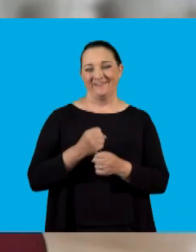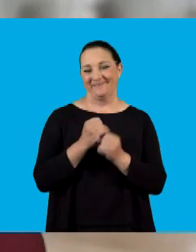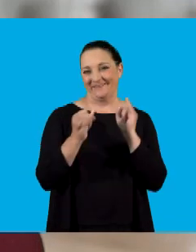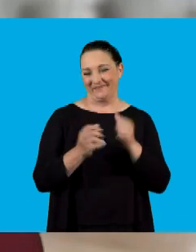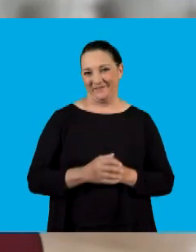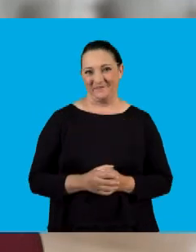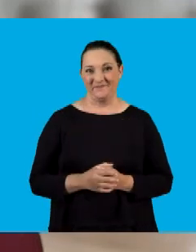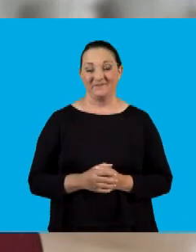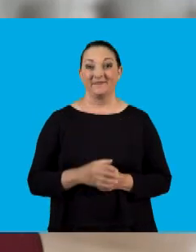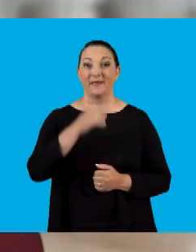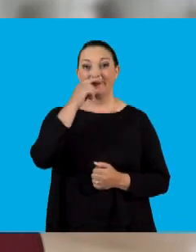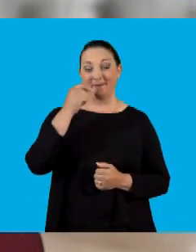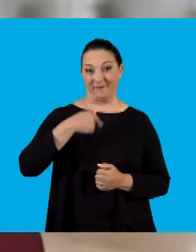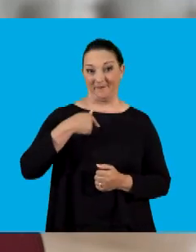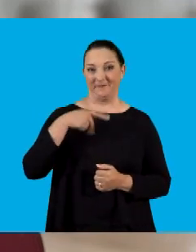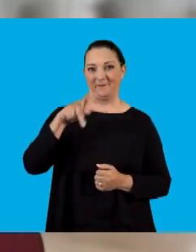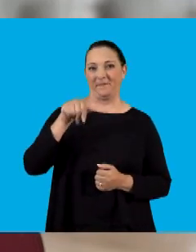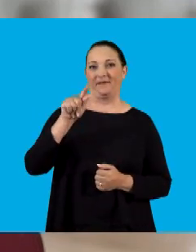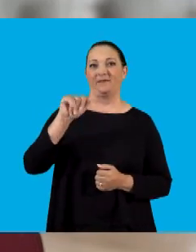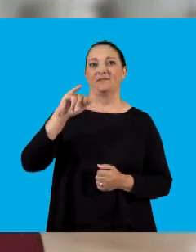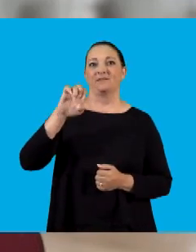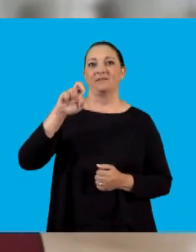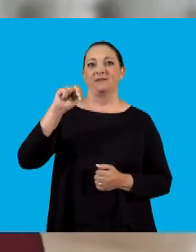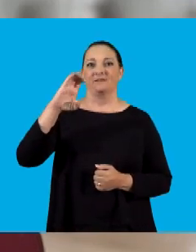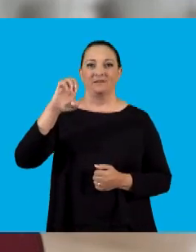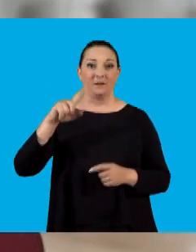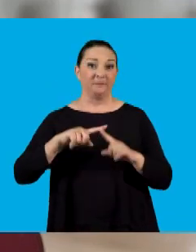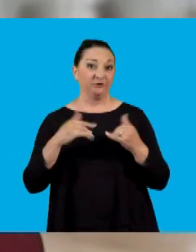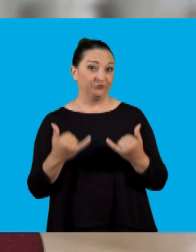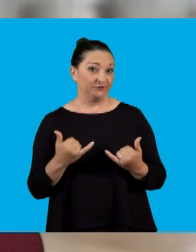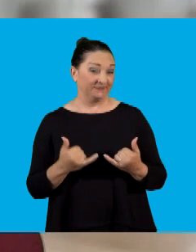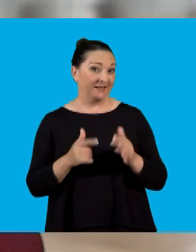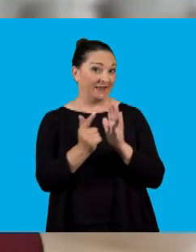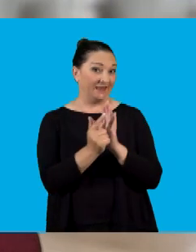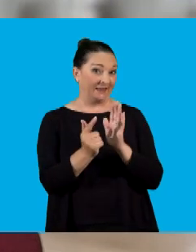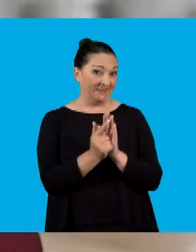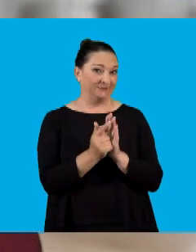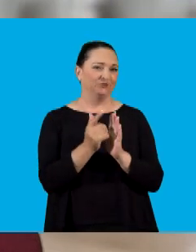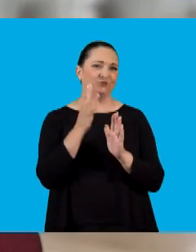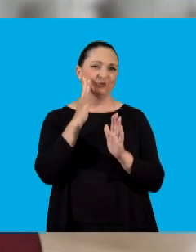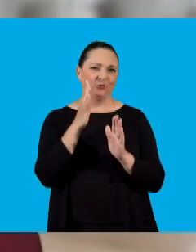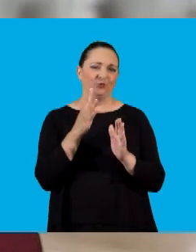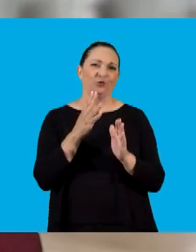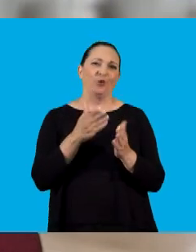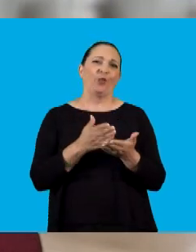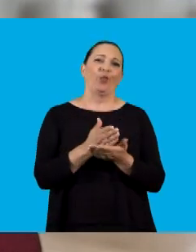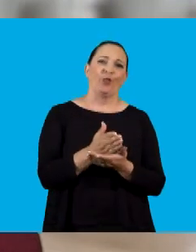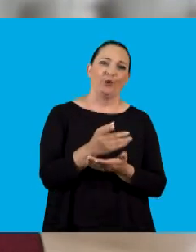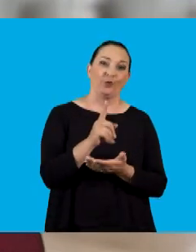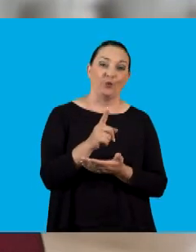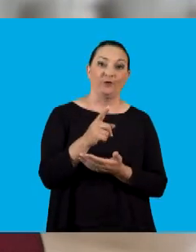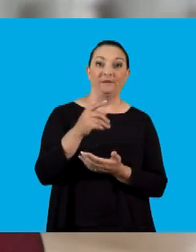Good day, grade 11s. My name is Patience Ngobeni, and I will be taking you through today's lesson, which is